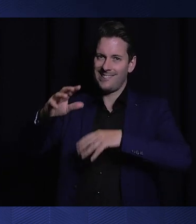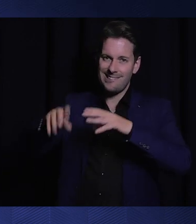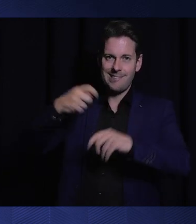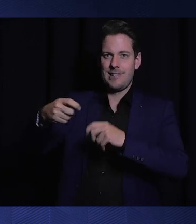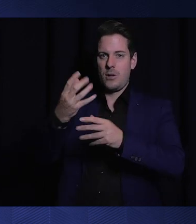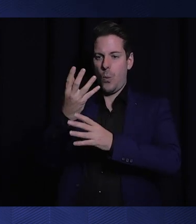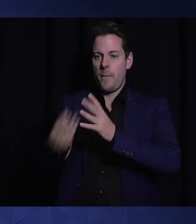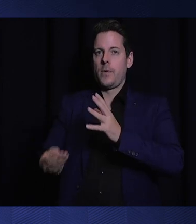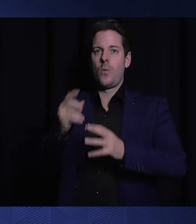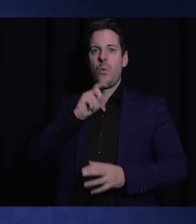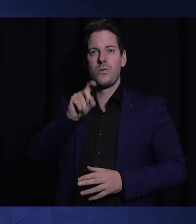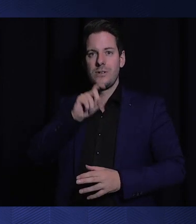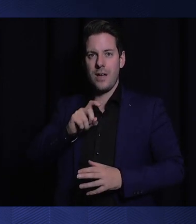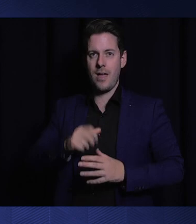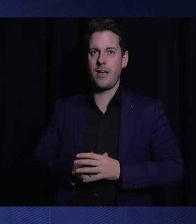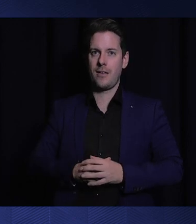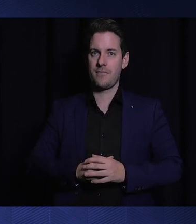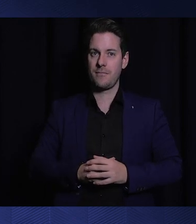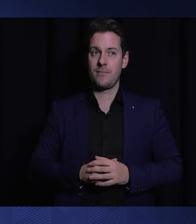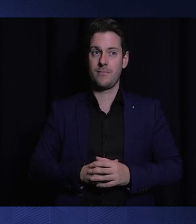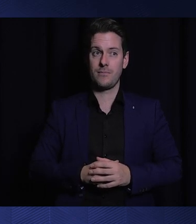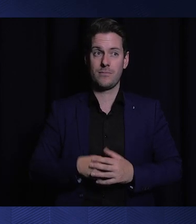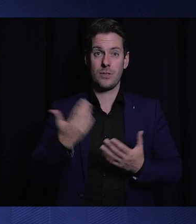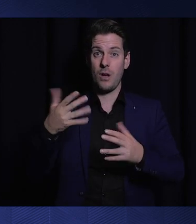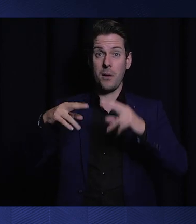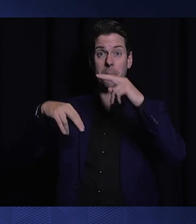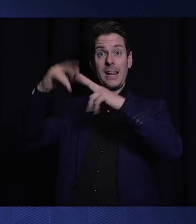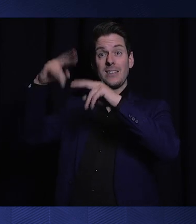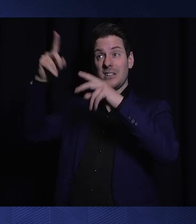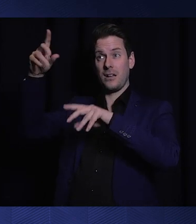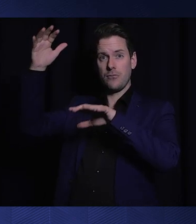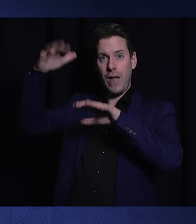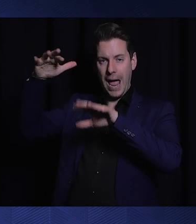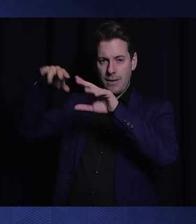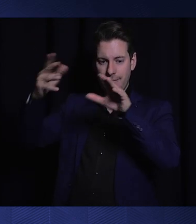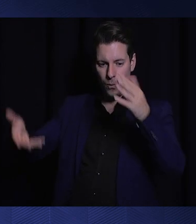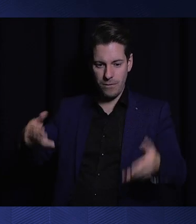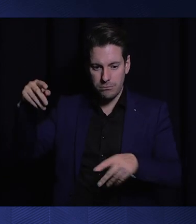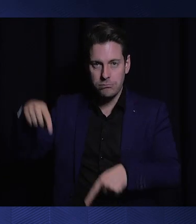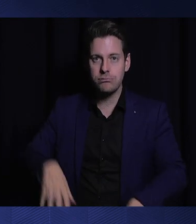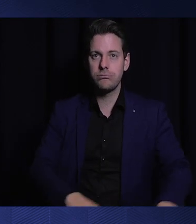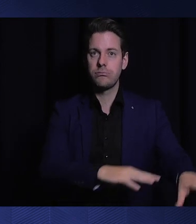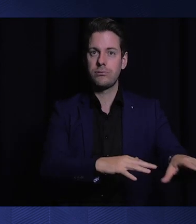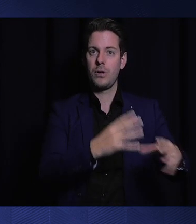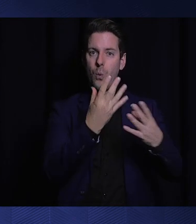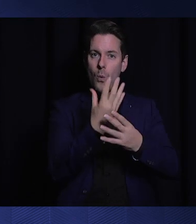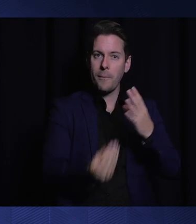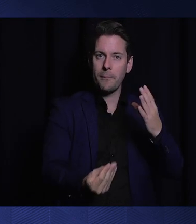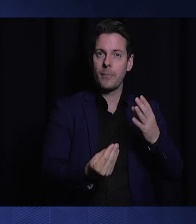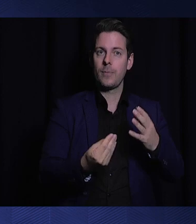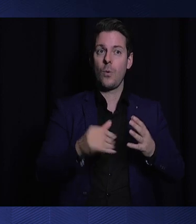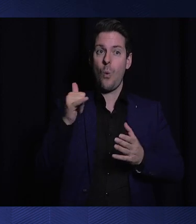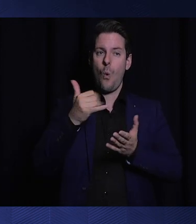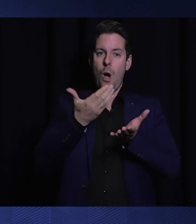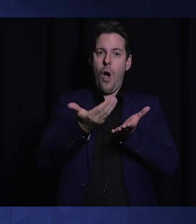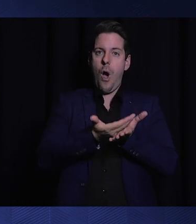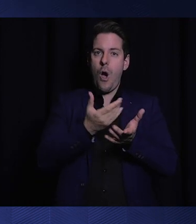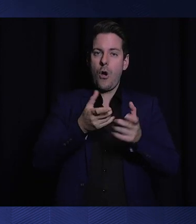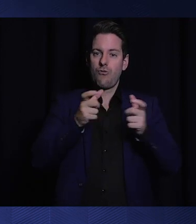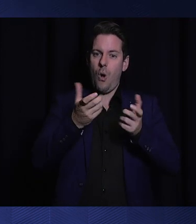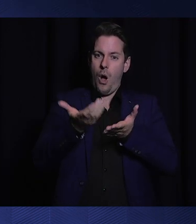water. So whether it's going to be water from the building part, and we can have like more retention time within